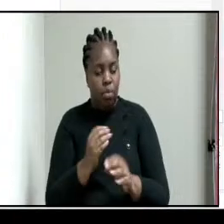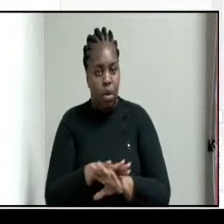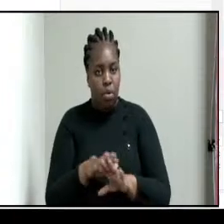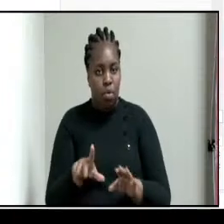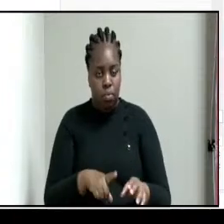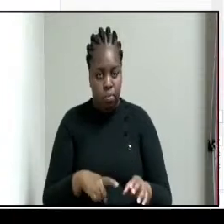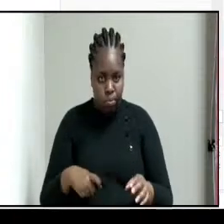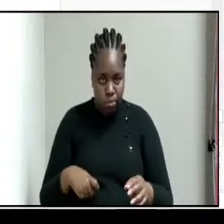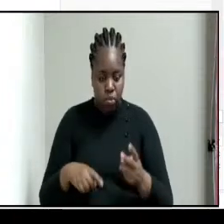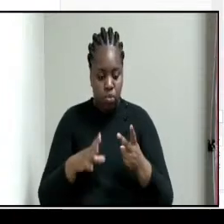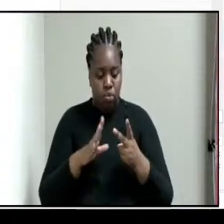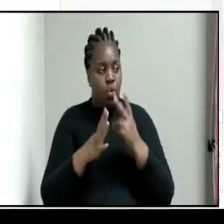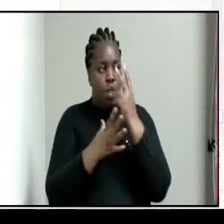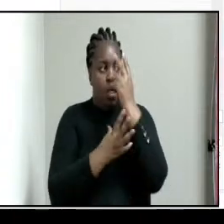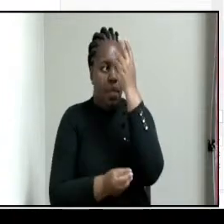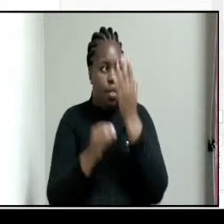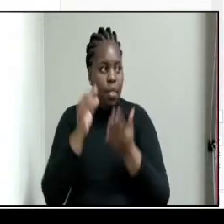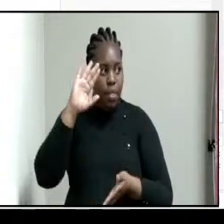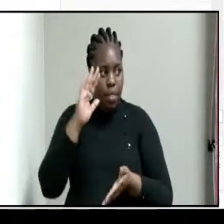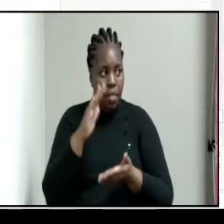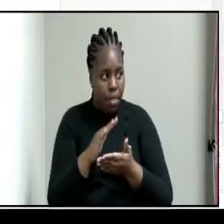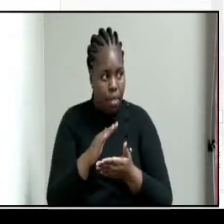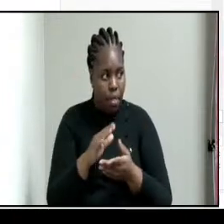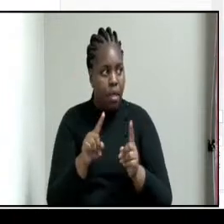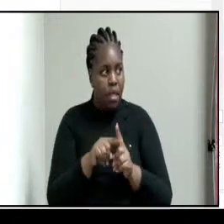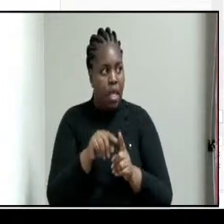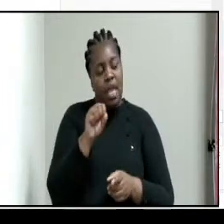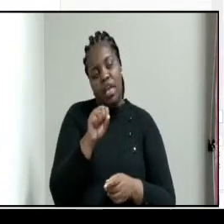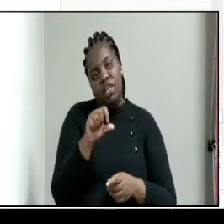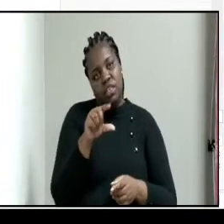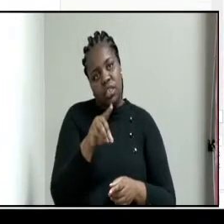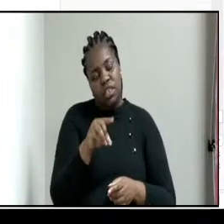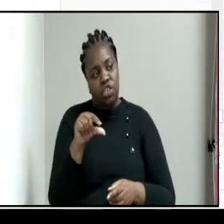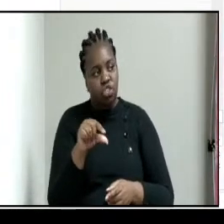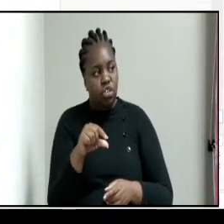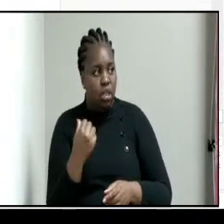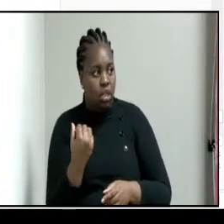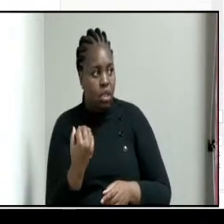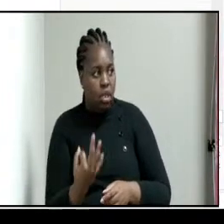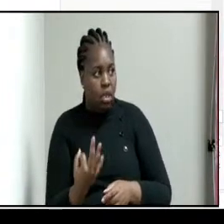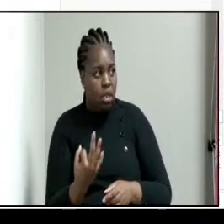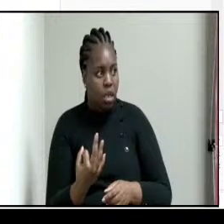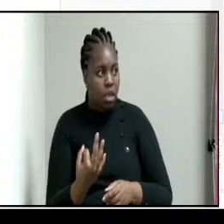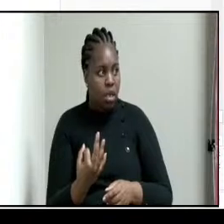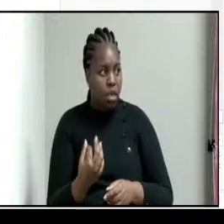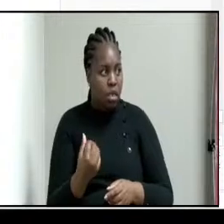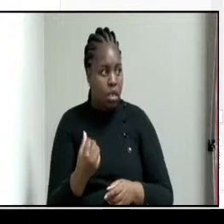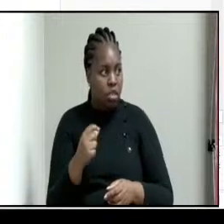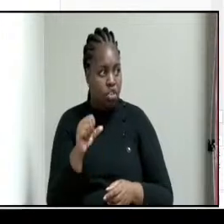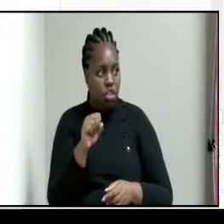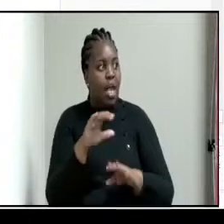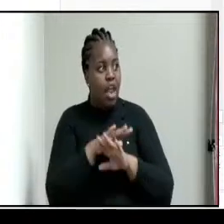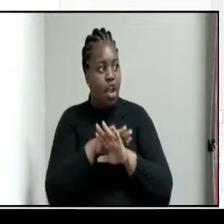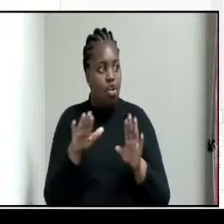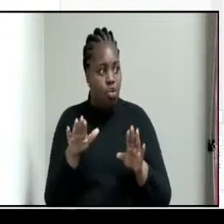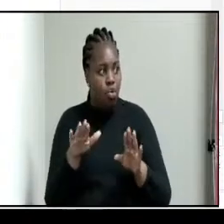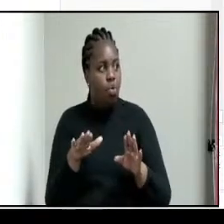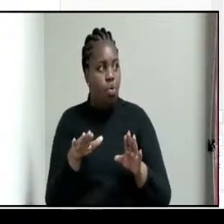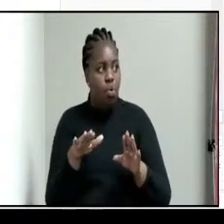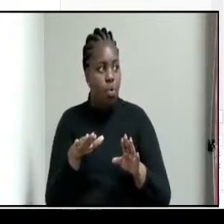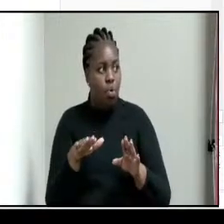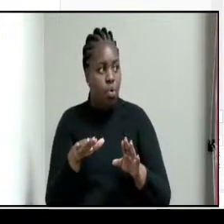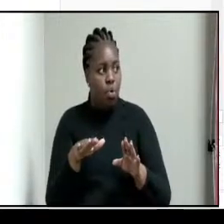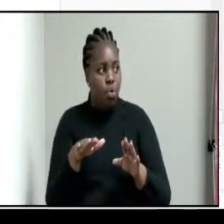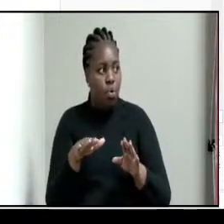hunger and poverty alleviation, and of course SDG 3 on the highest attainable standard of health. And in